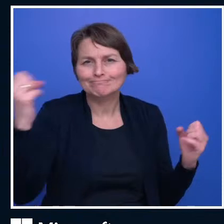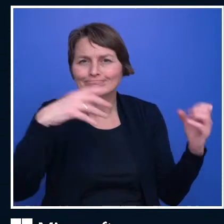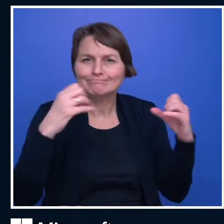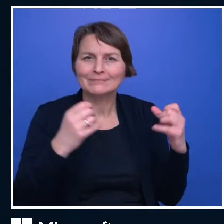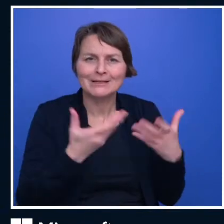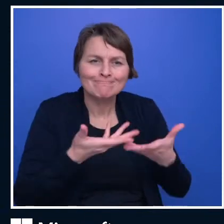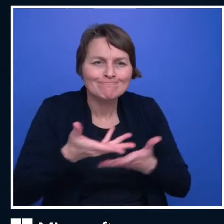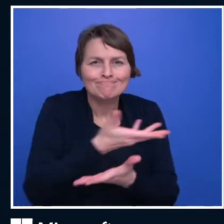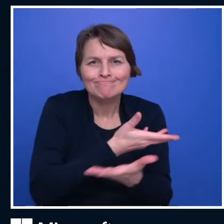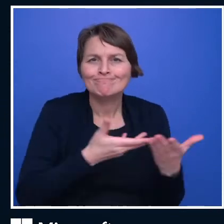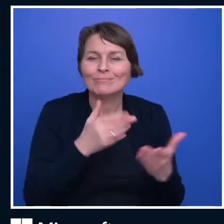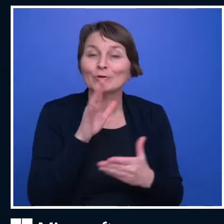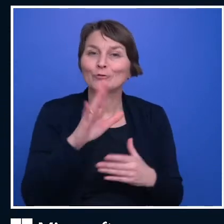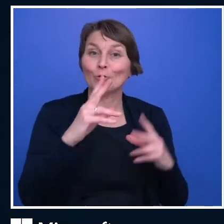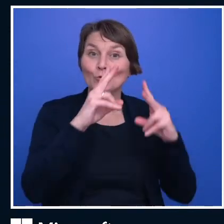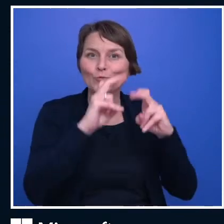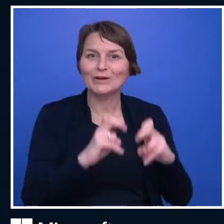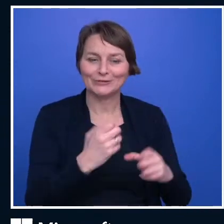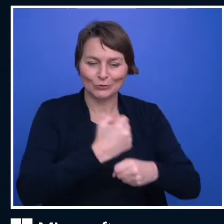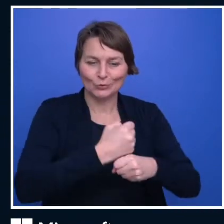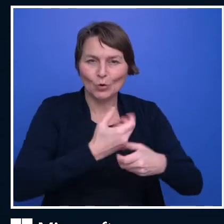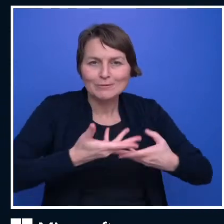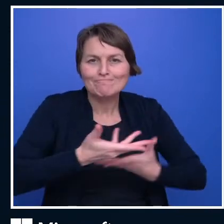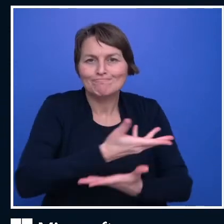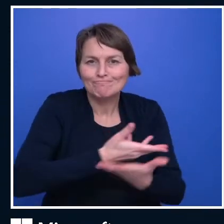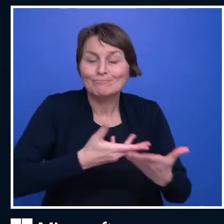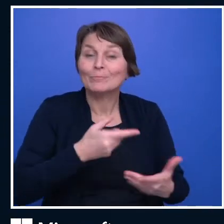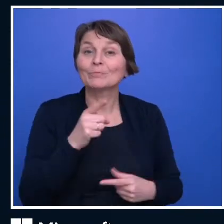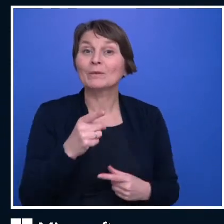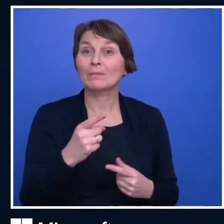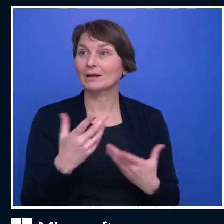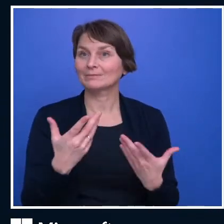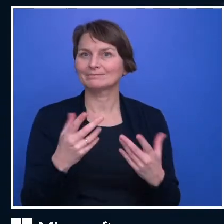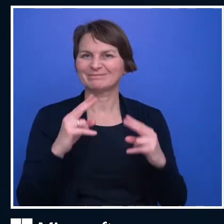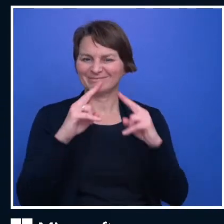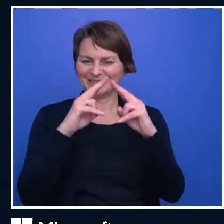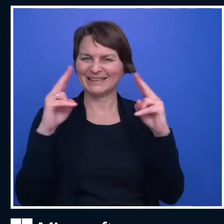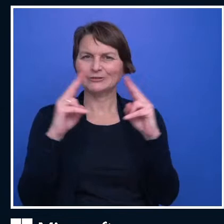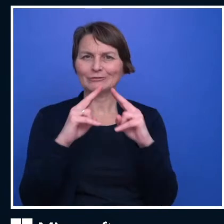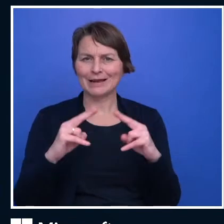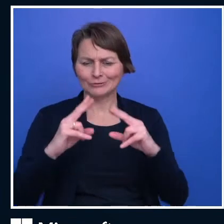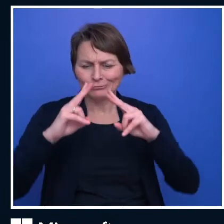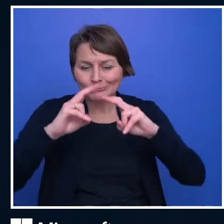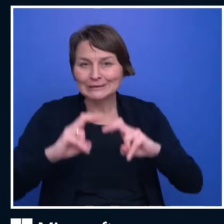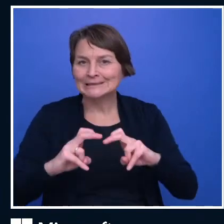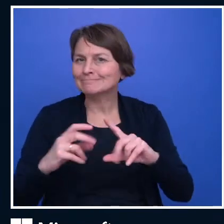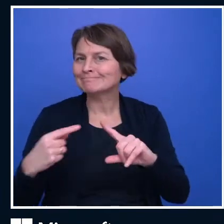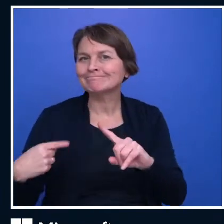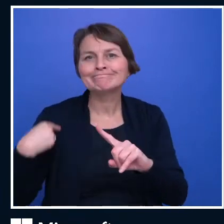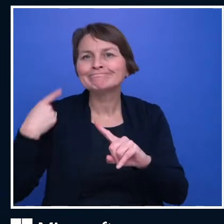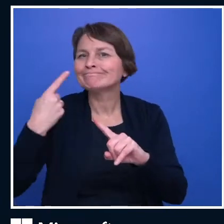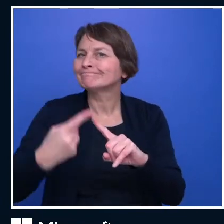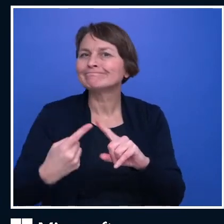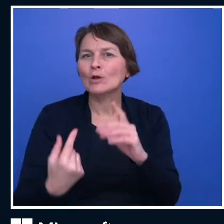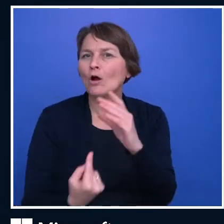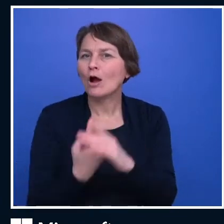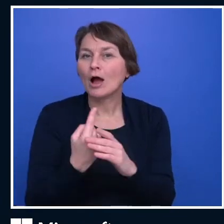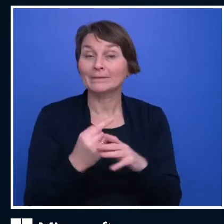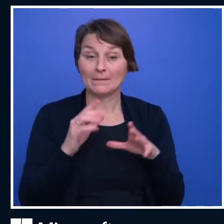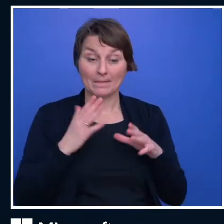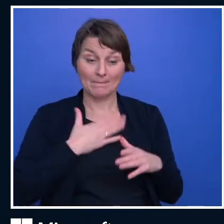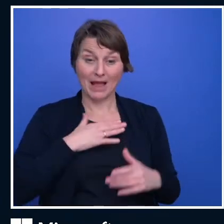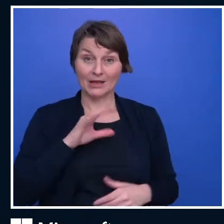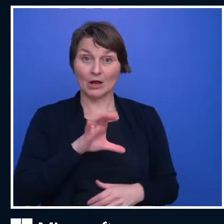work. And yeah, talking about international research, I haven't had the opportunity of going out of my country for research,